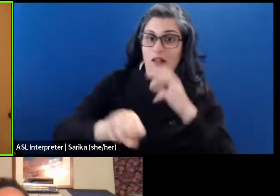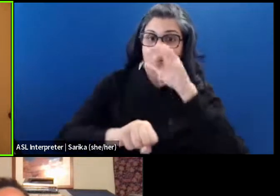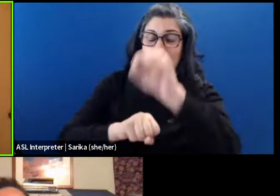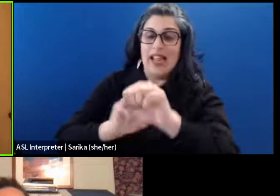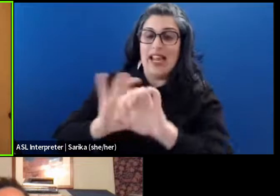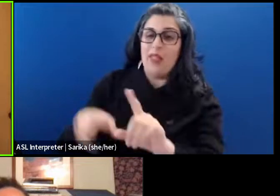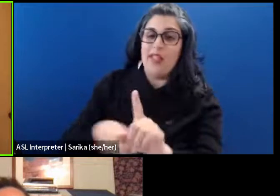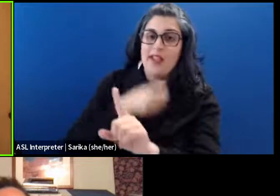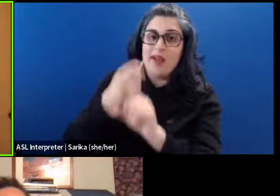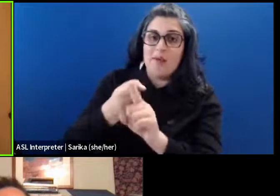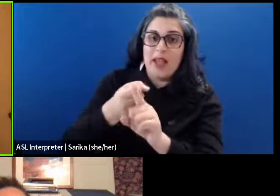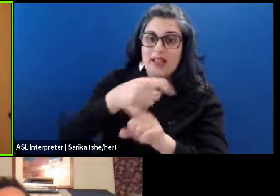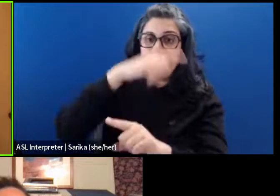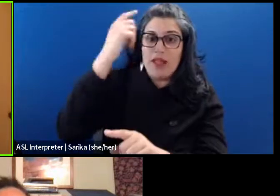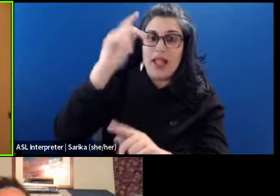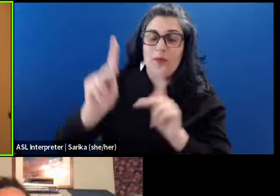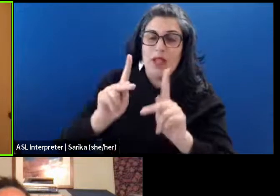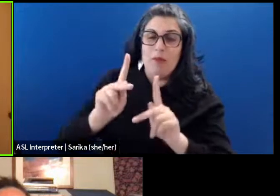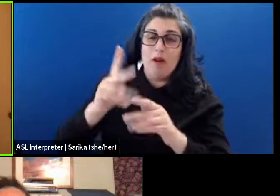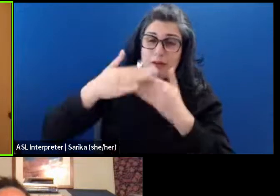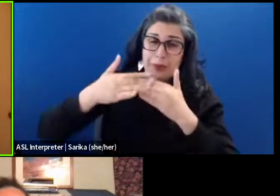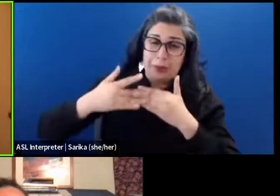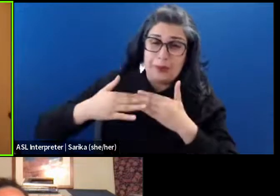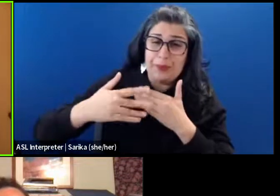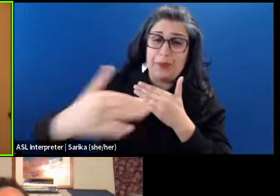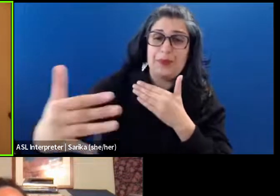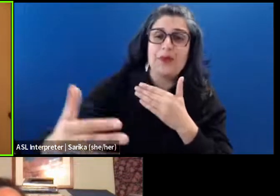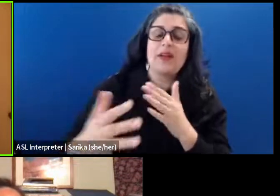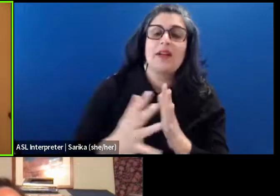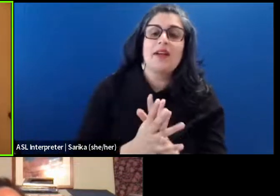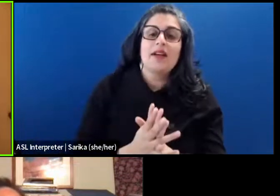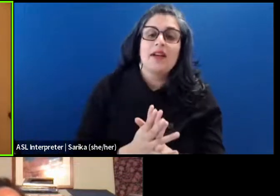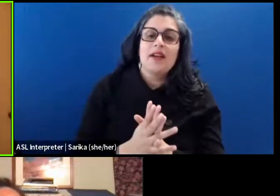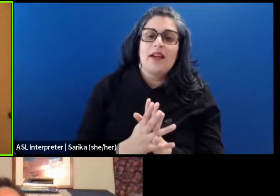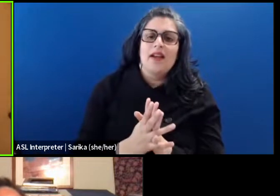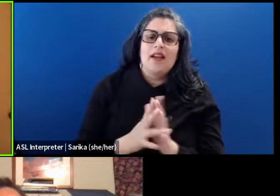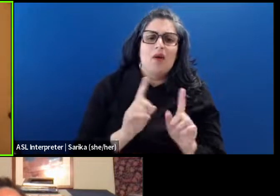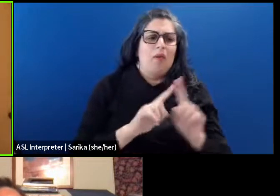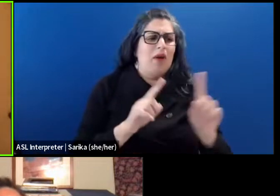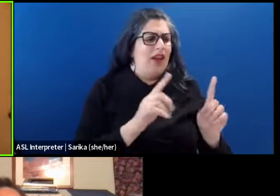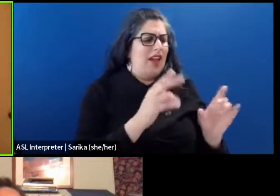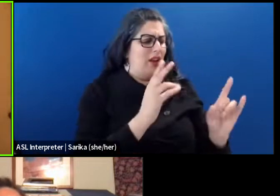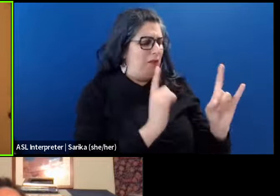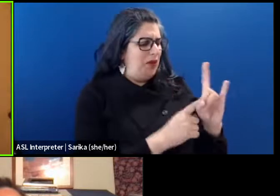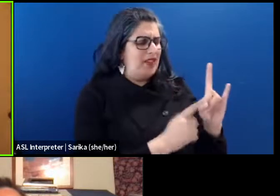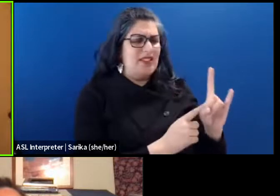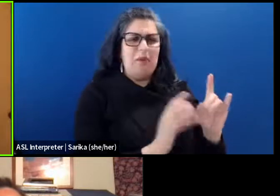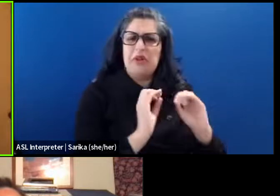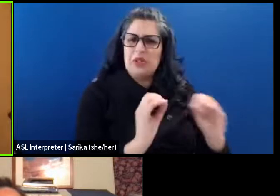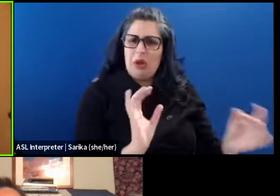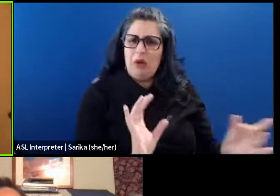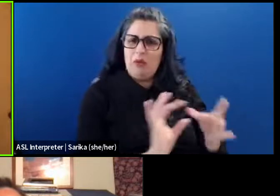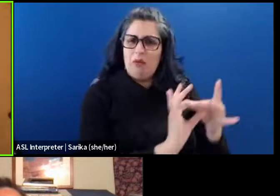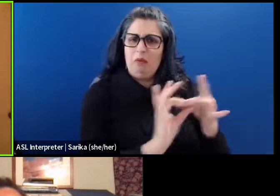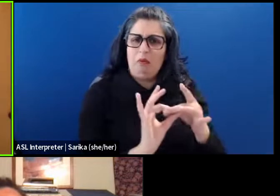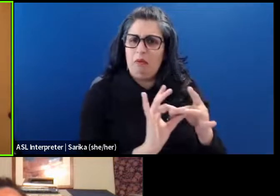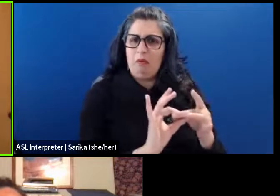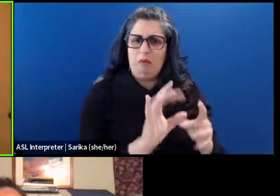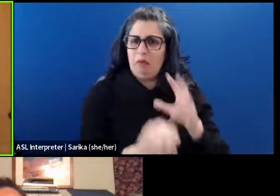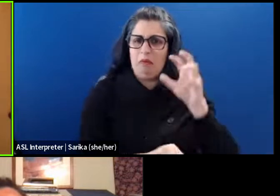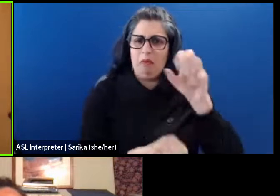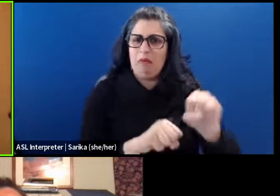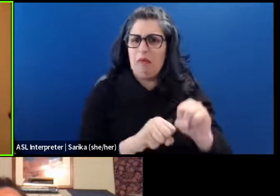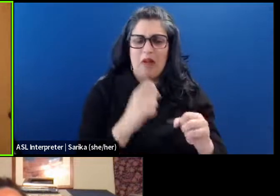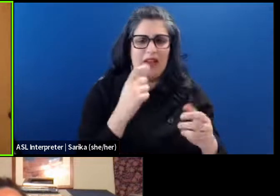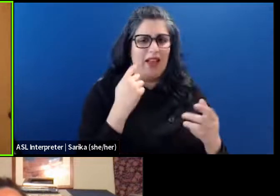for centuries. He said, and I don't find any association with that in Buddhism. It's for me, it's a tradition in